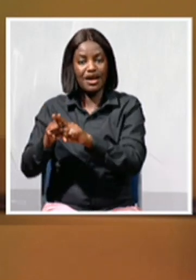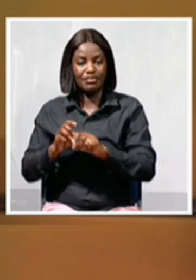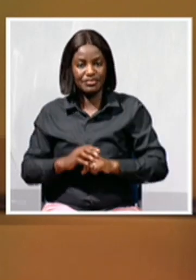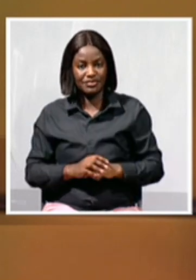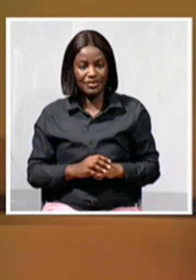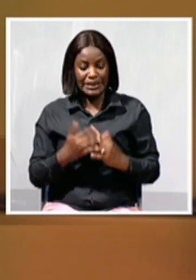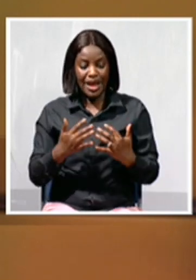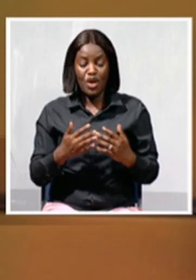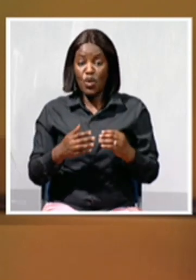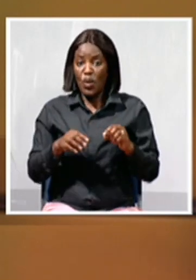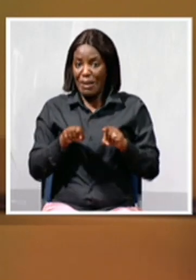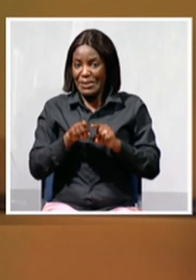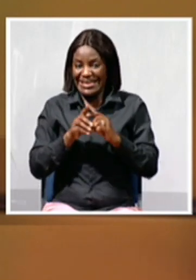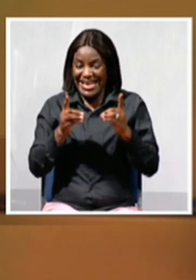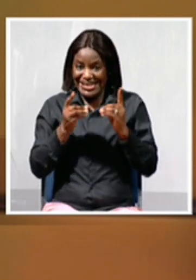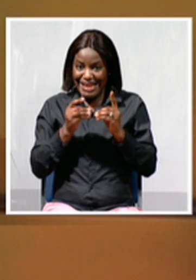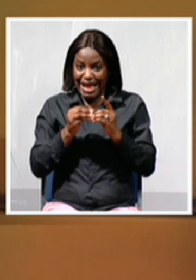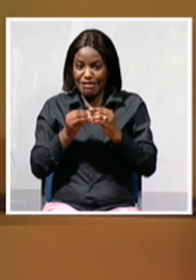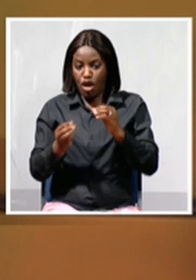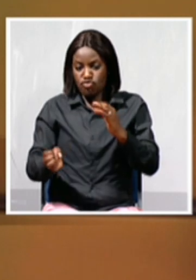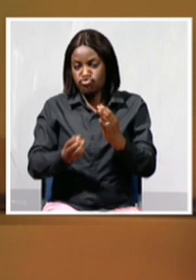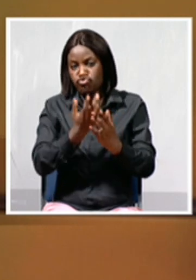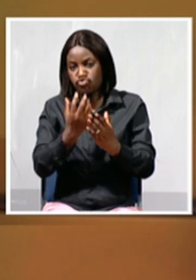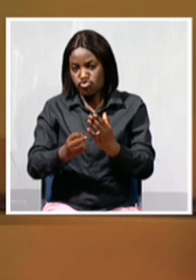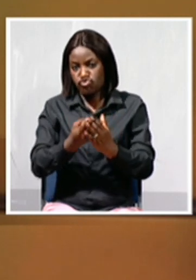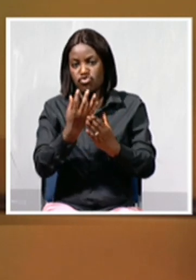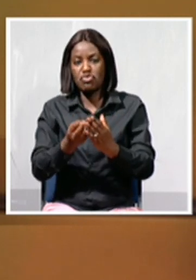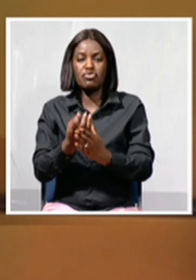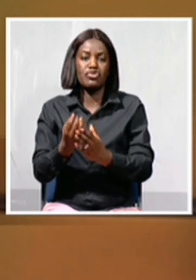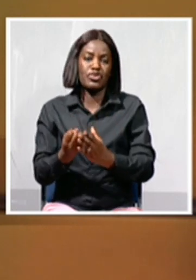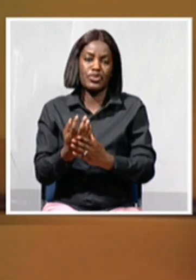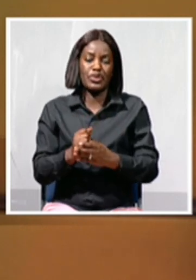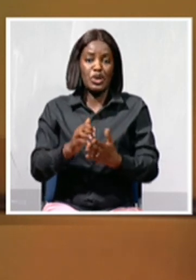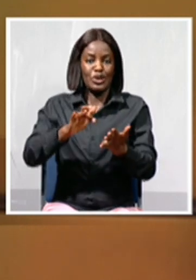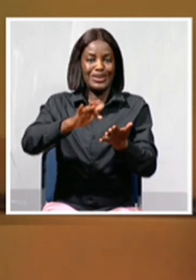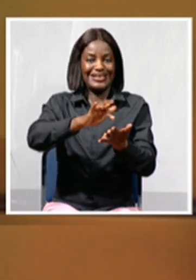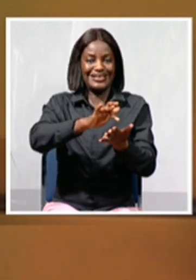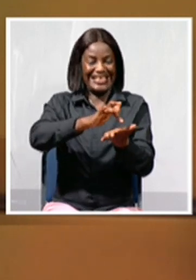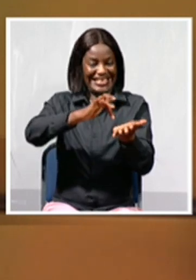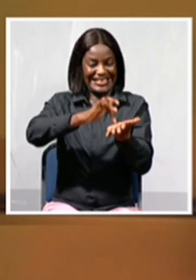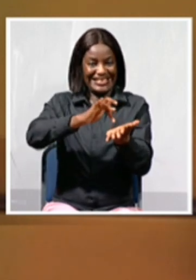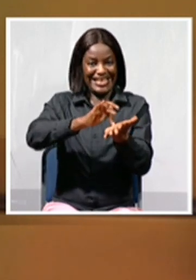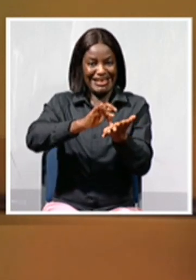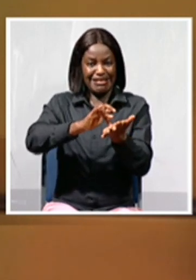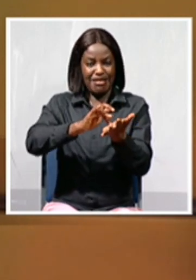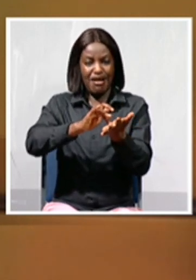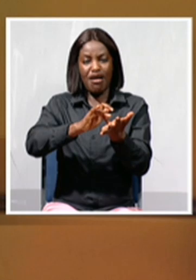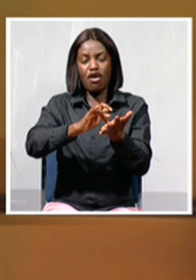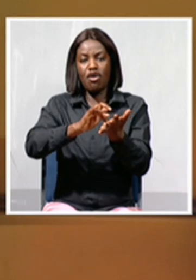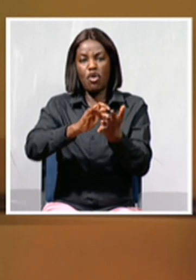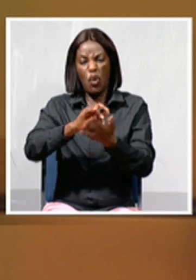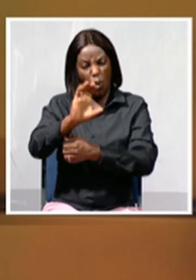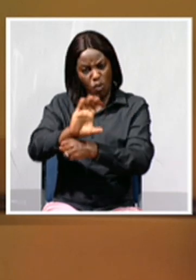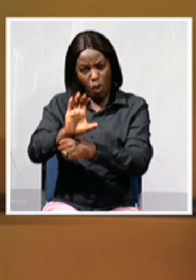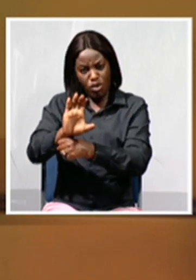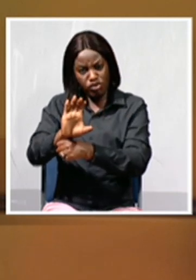busy uploading data, the registration data to the central server. After that process, then